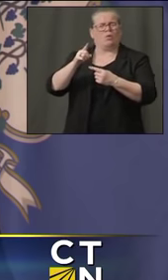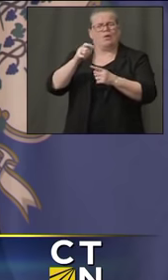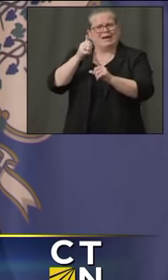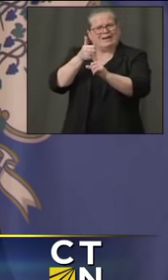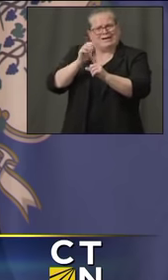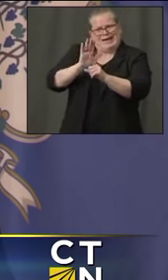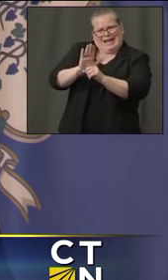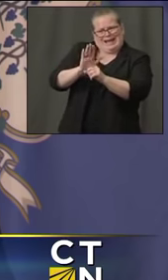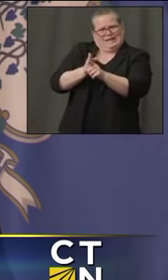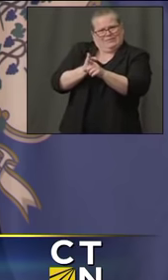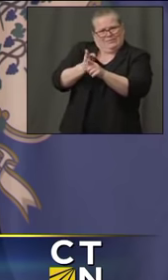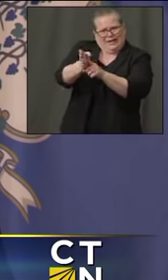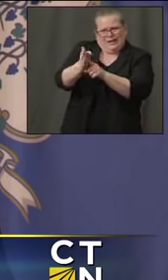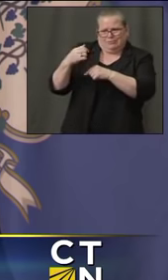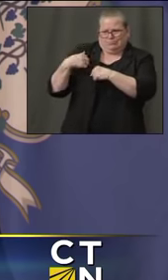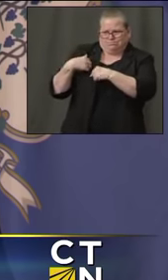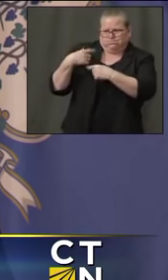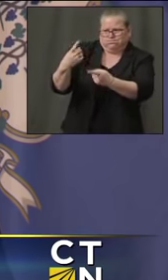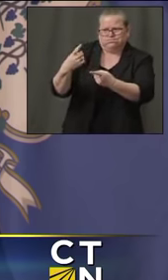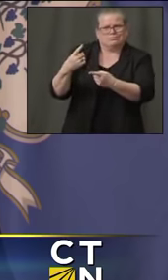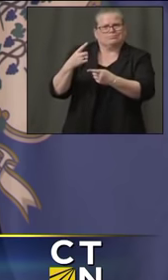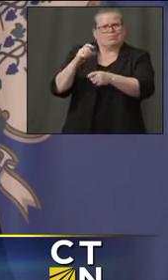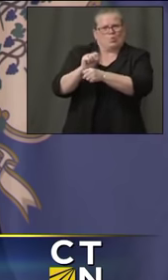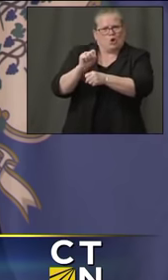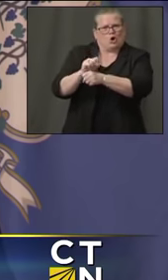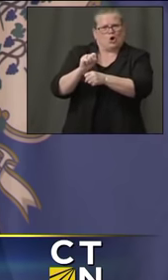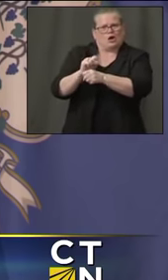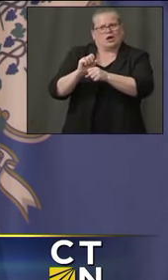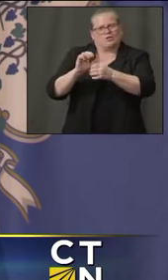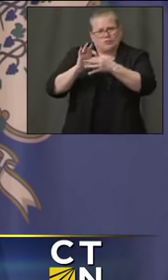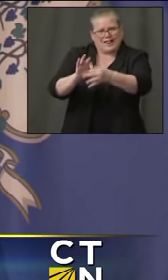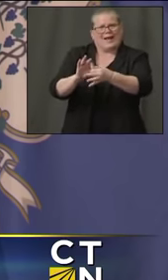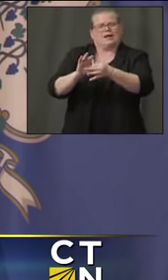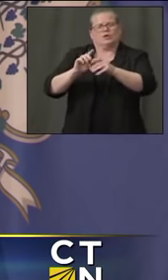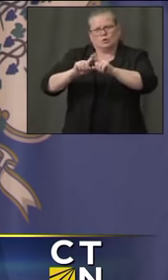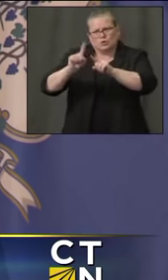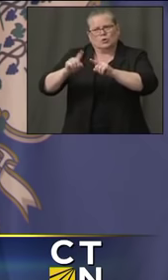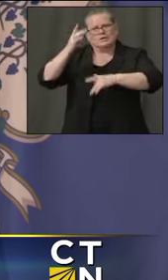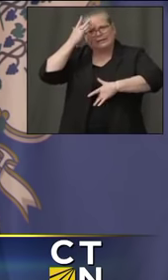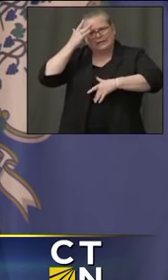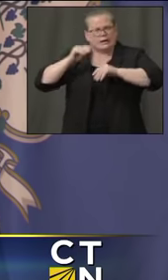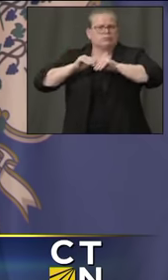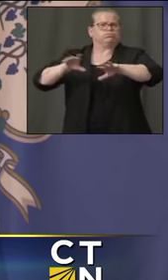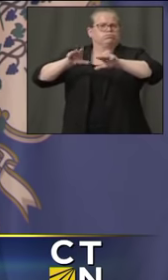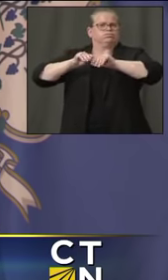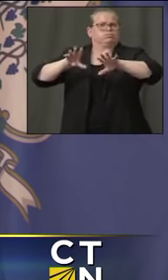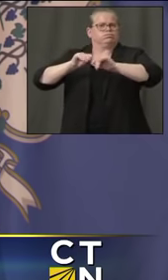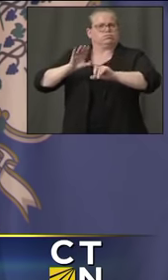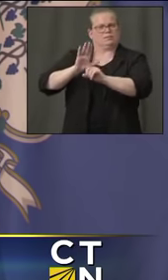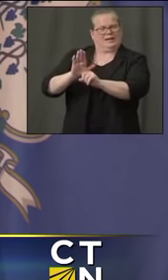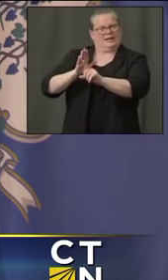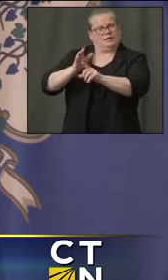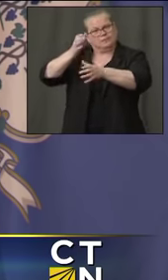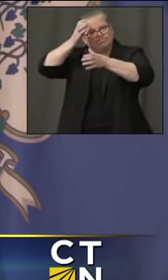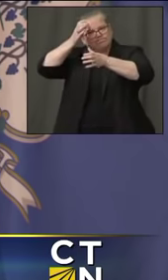a team. So on a very informal basis, yeah, I will be reaching out to them whenever I need some